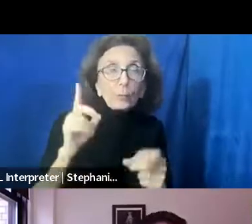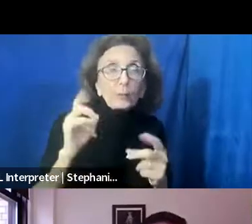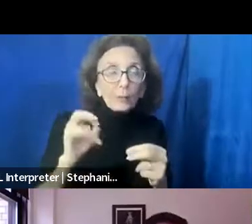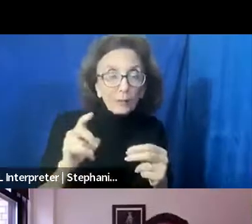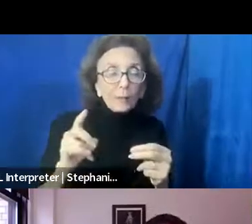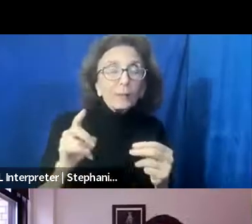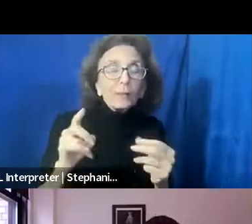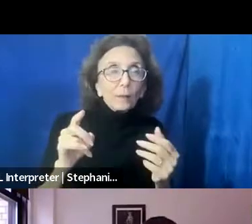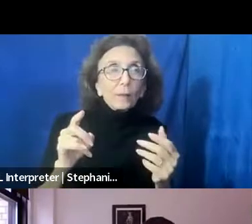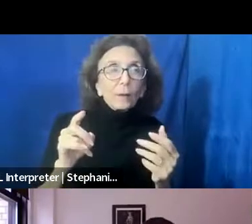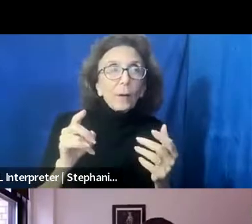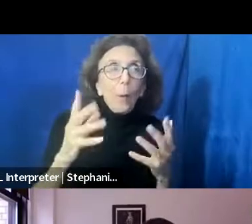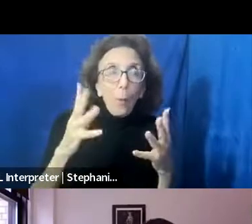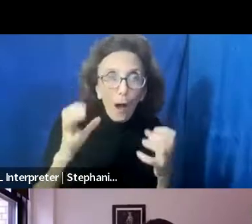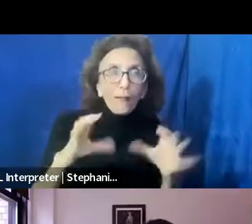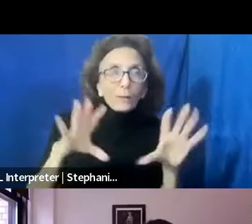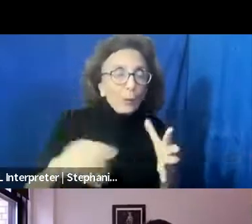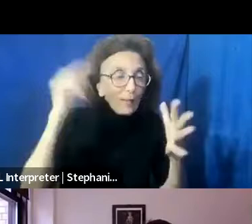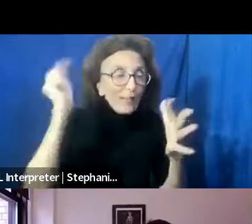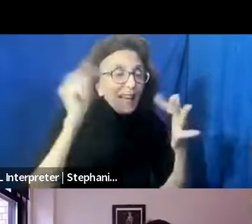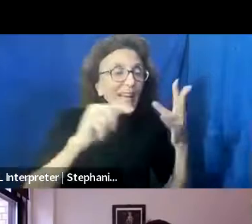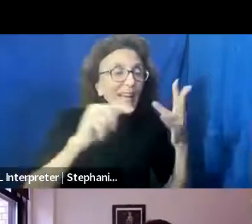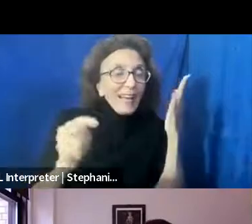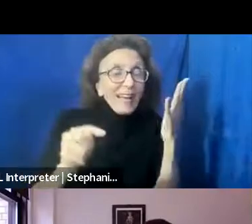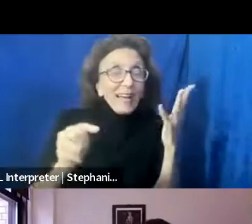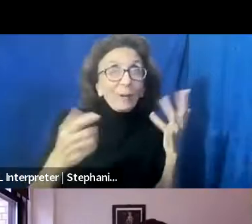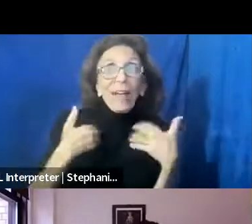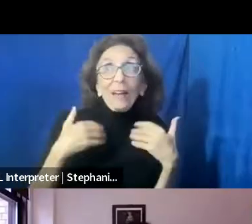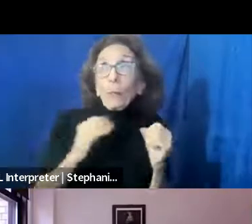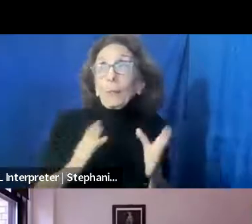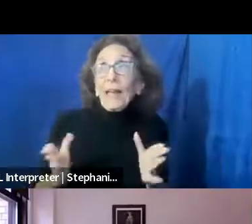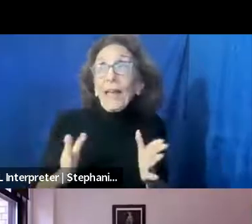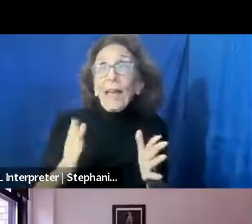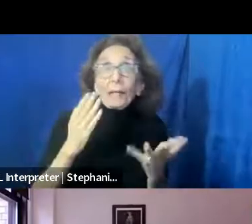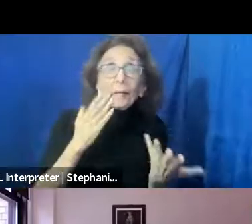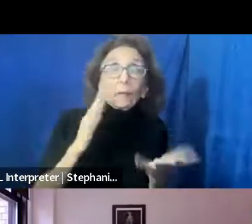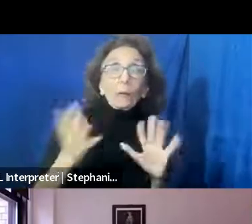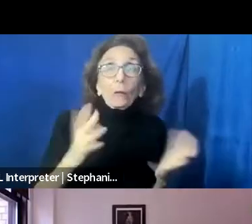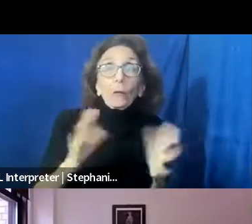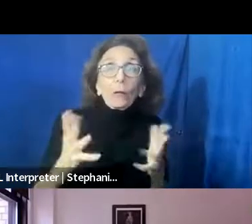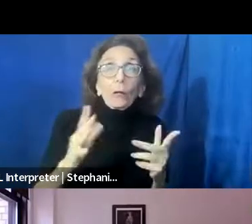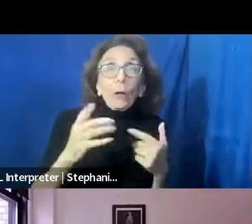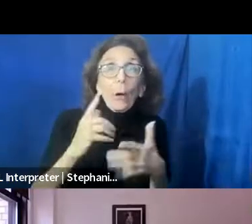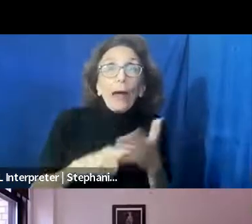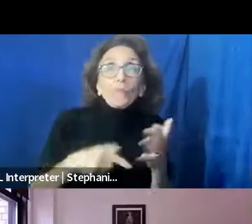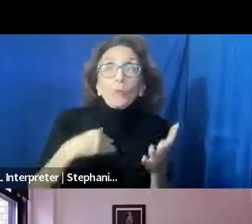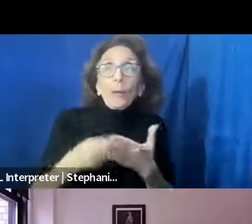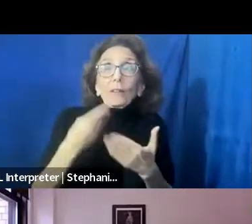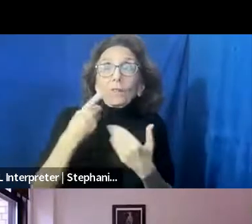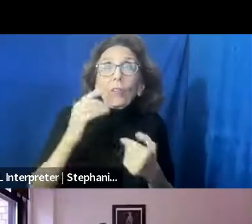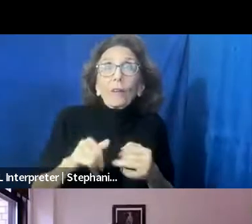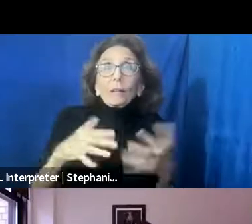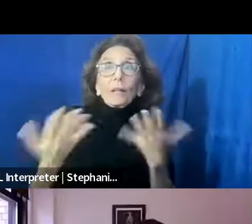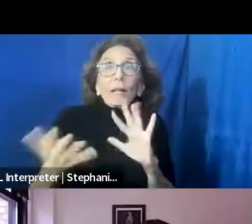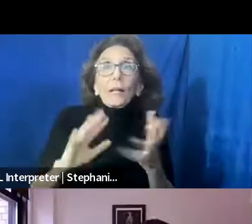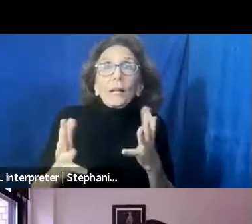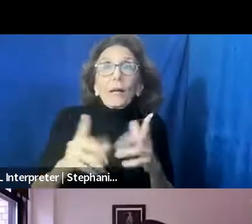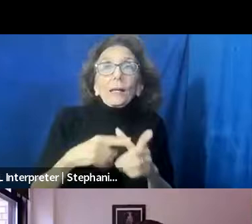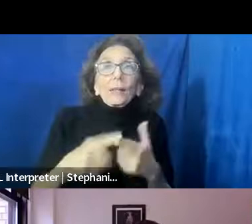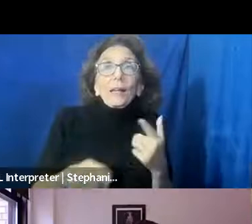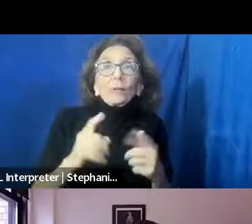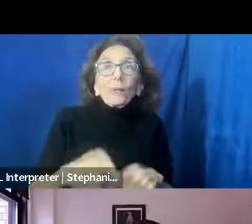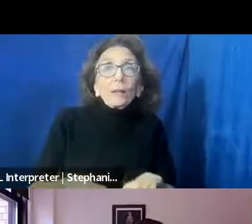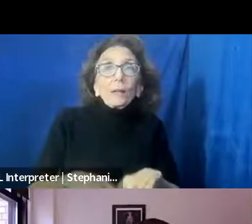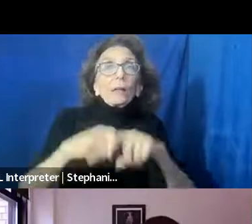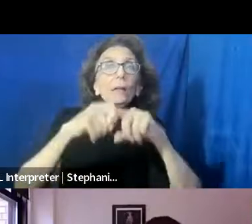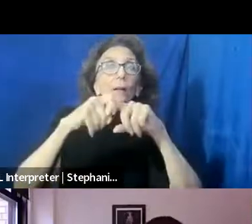we want to do it, but we don't have a plan for it. We want to do it, but we don't have a plan or any resources with which to do it. And then actually taking the time to